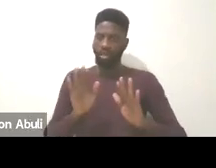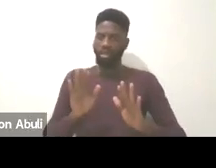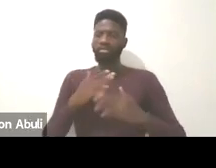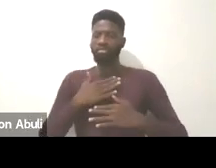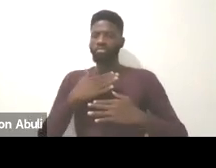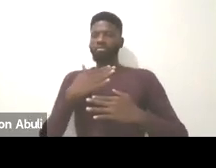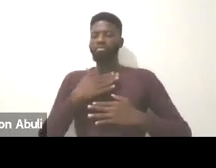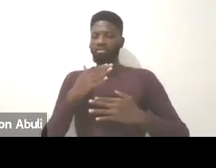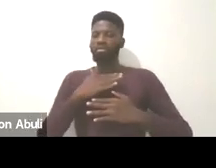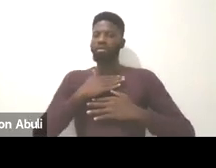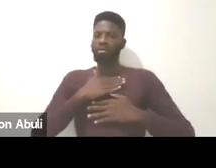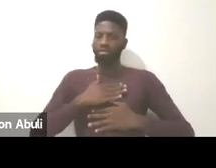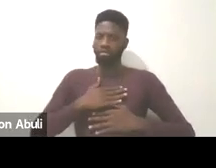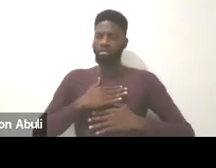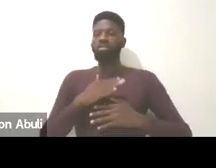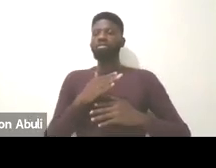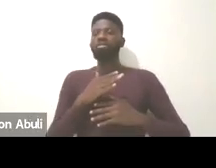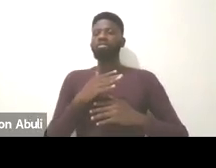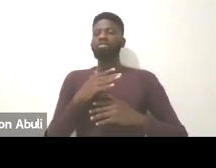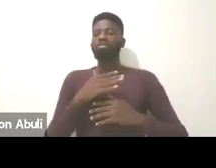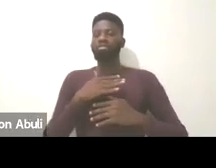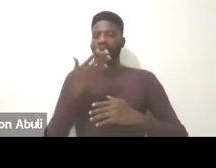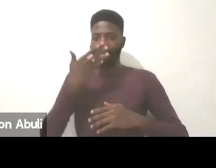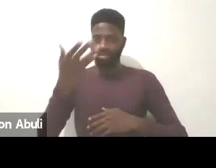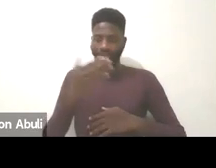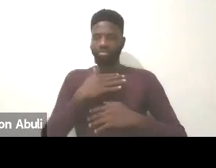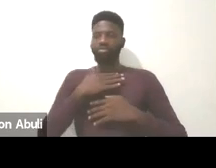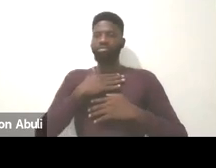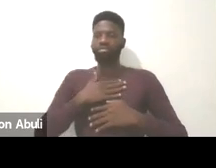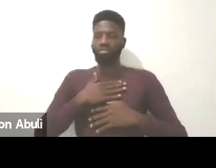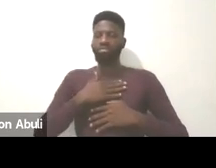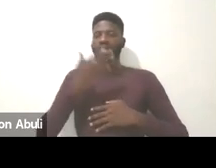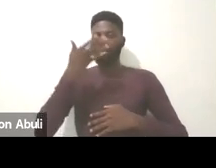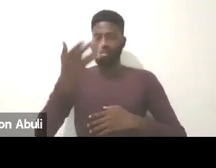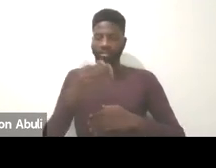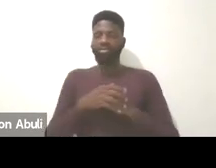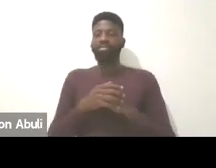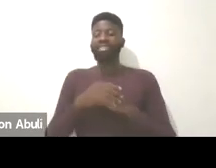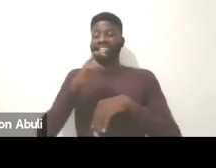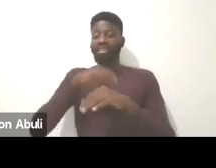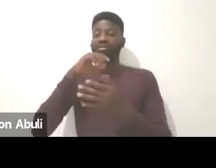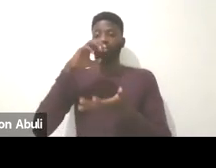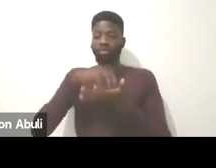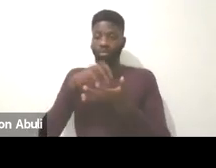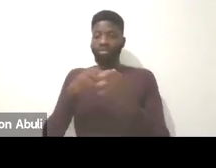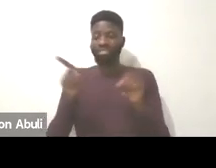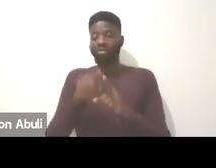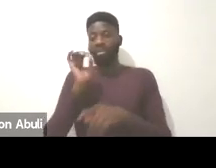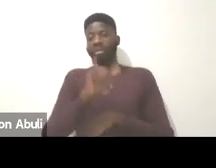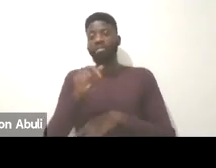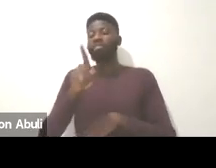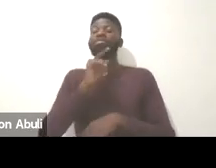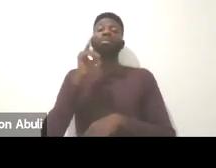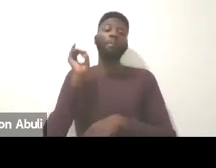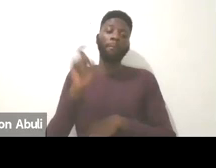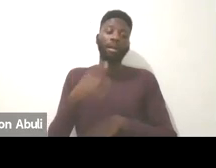just breathe in your head and then answer to the best of your knowledge. During these situations, it doesn't require for you maybe